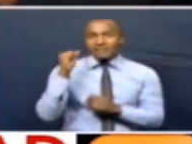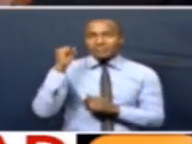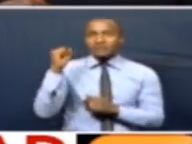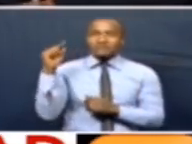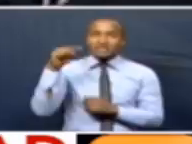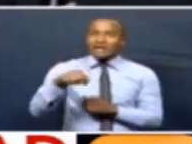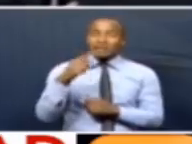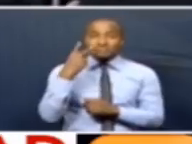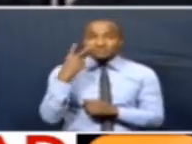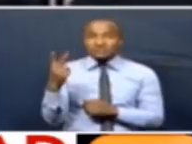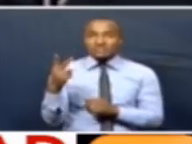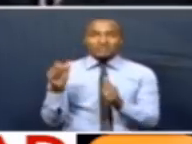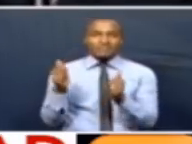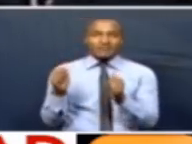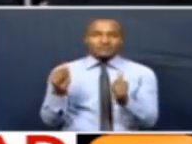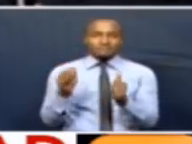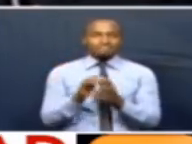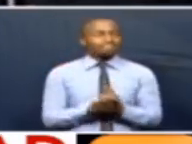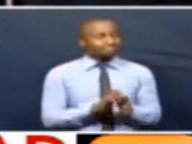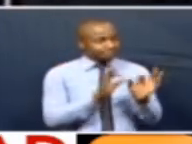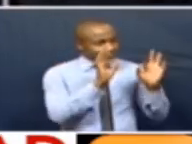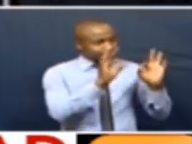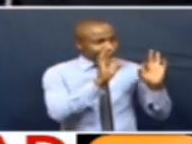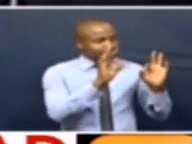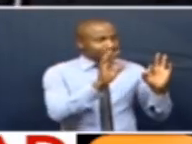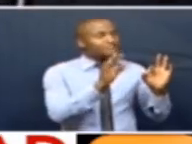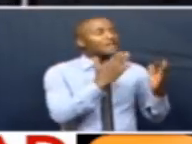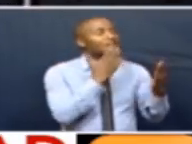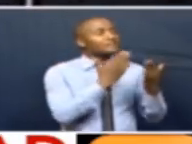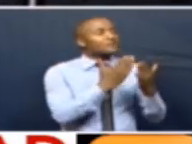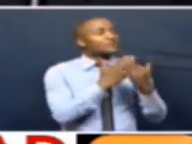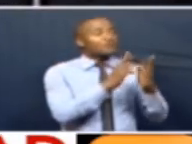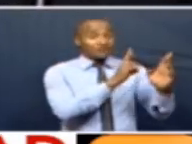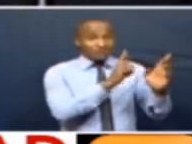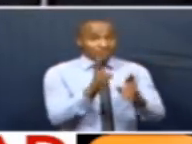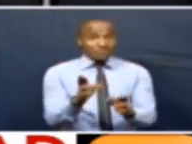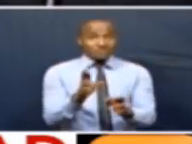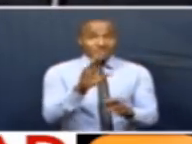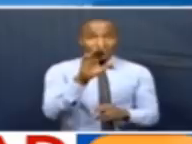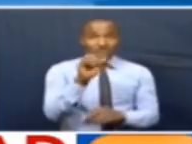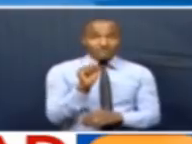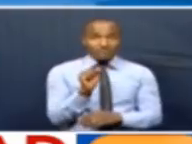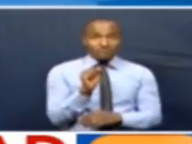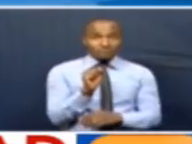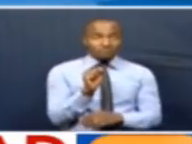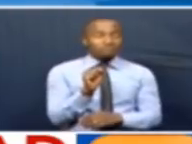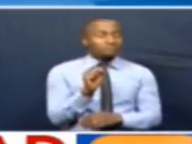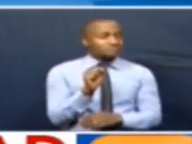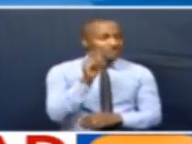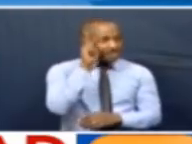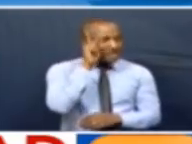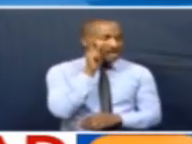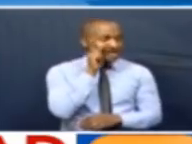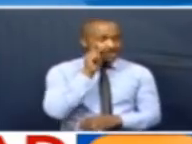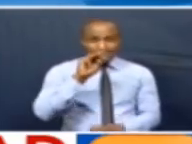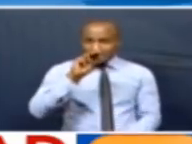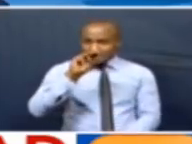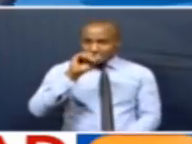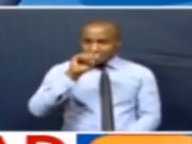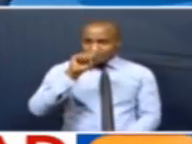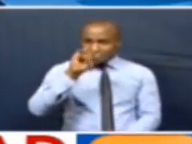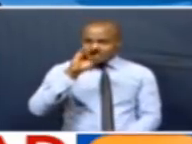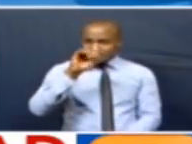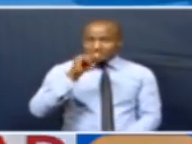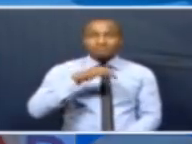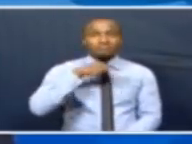hospital, Hussein. Right. Mercy Kandia live at the current hospital where veteran politician Kenneth Matiba passed on. We'll be joining